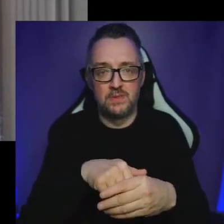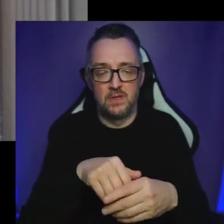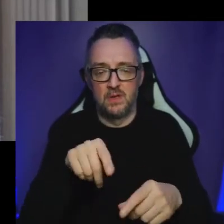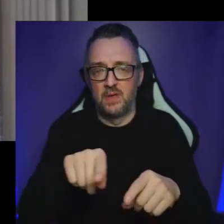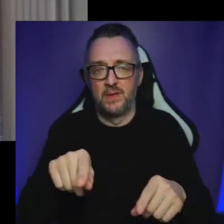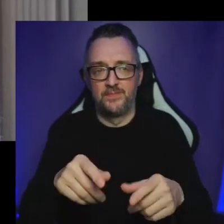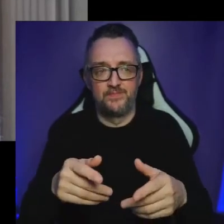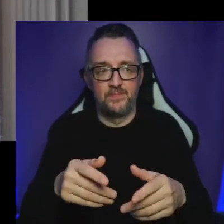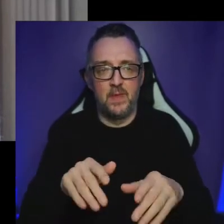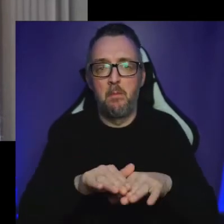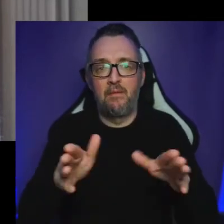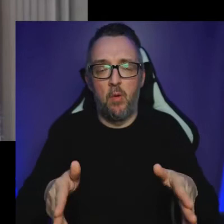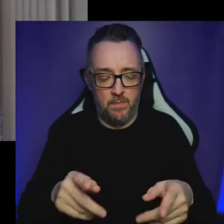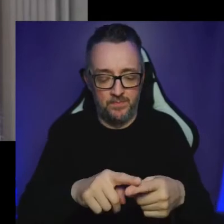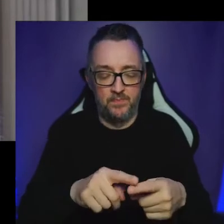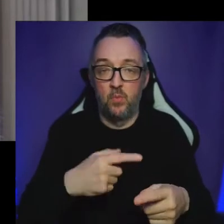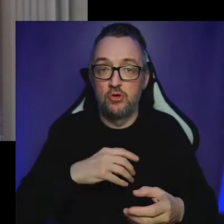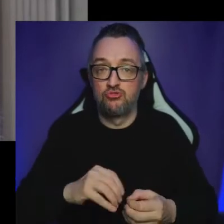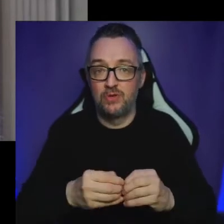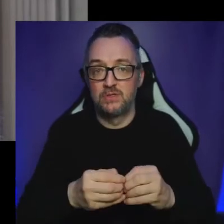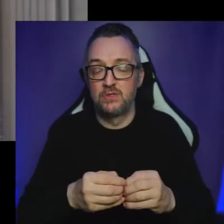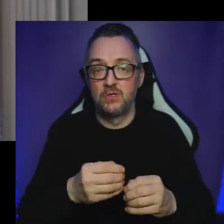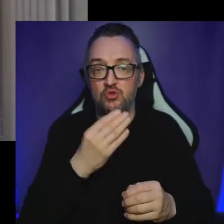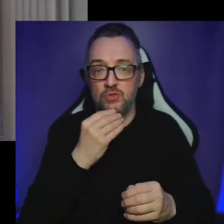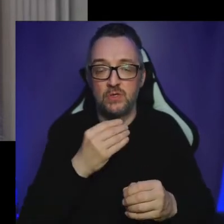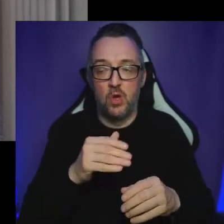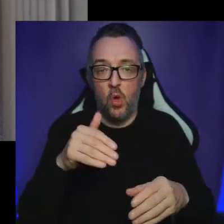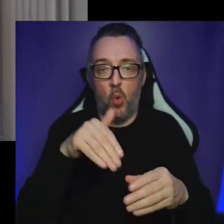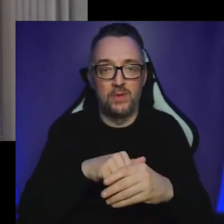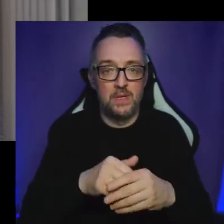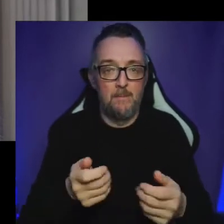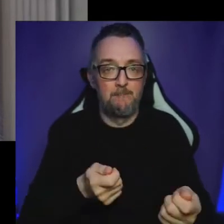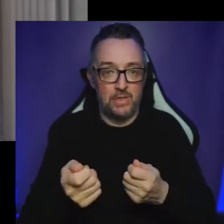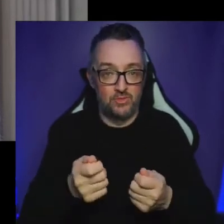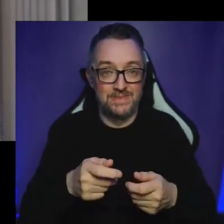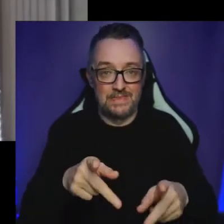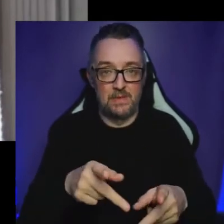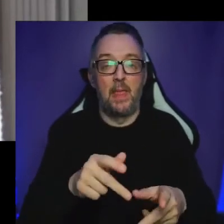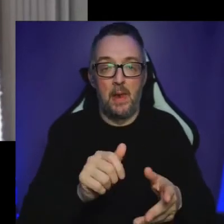We create our content using content management systems, and that gets published.